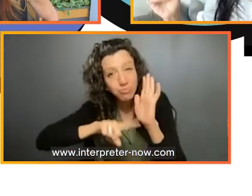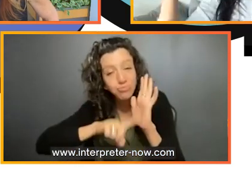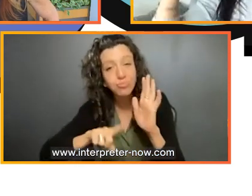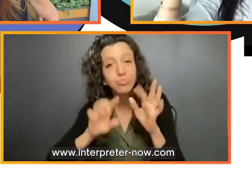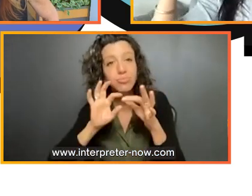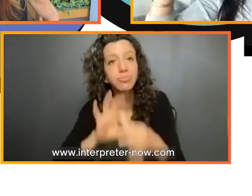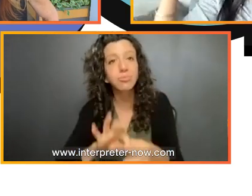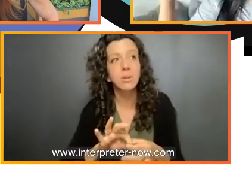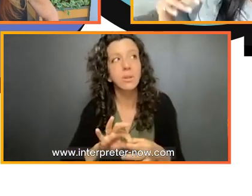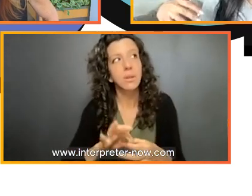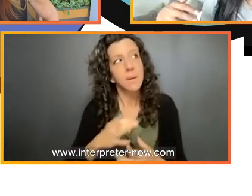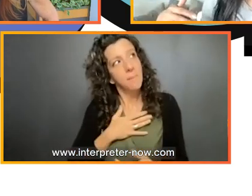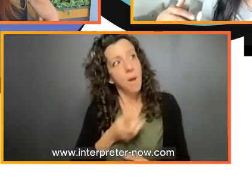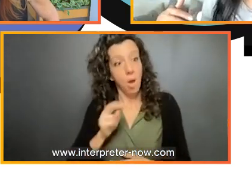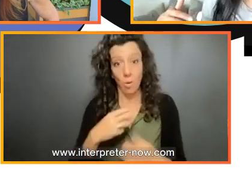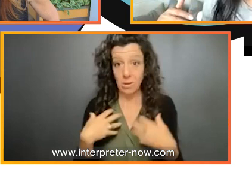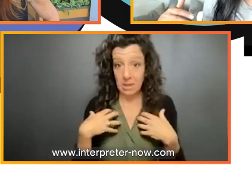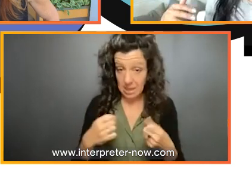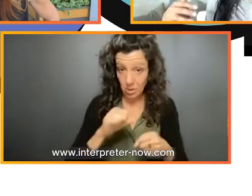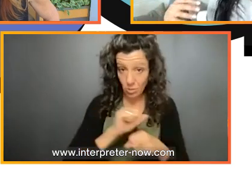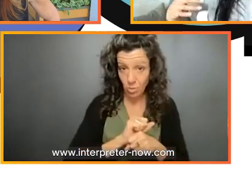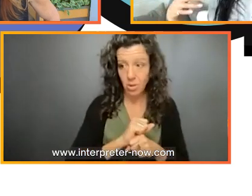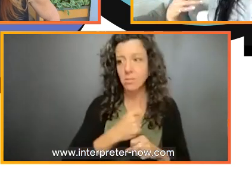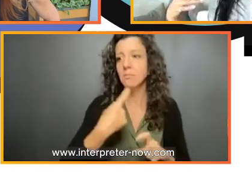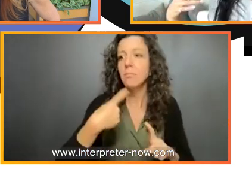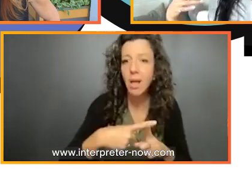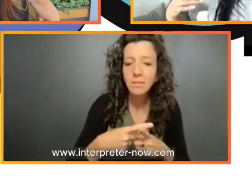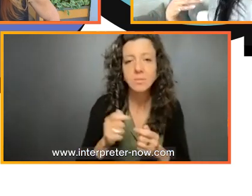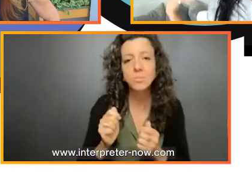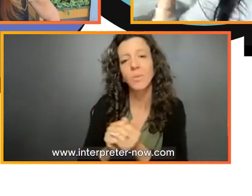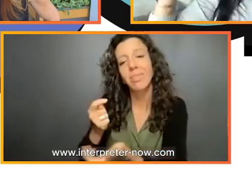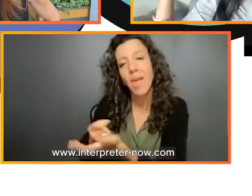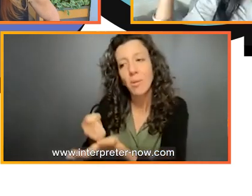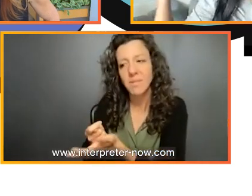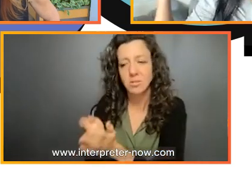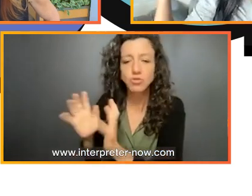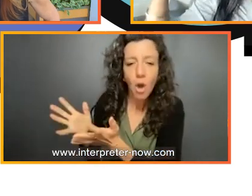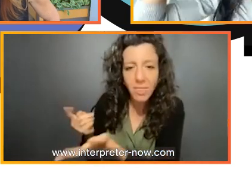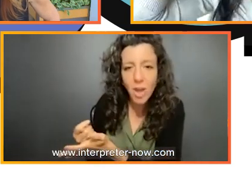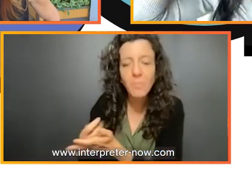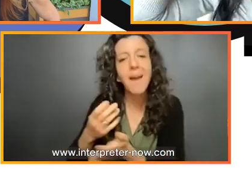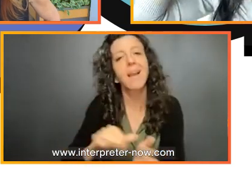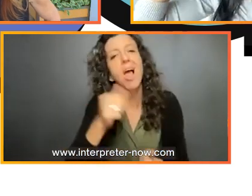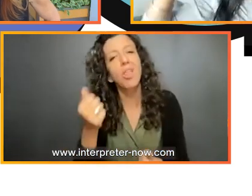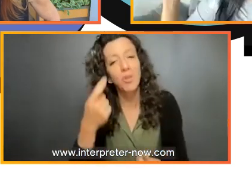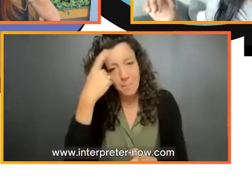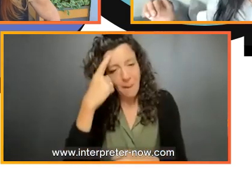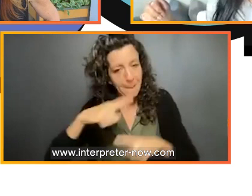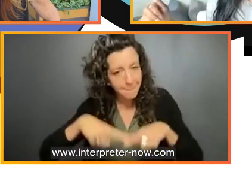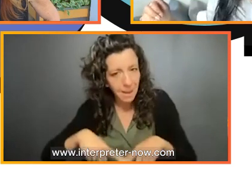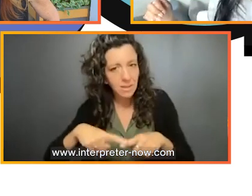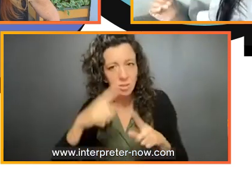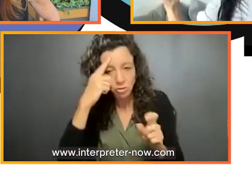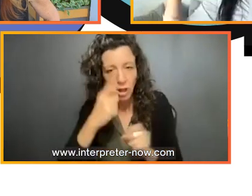meditation, I use a lot of affirmations and mantras, I do a lot of self-coaching, like all mind-based. But the more